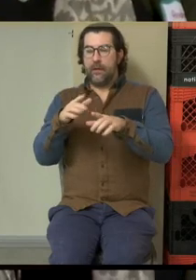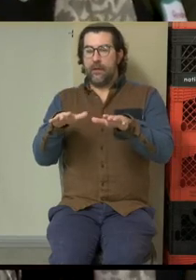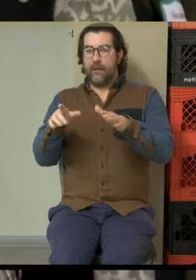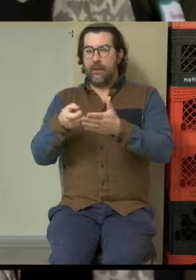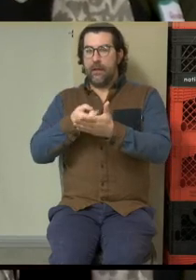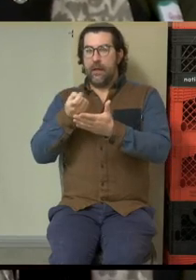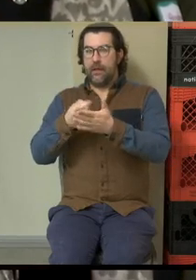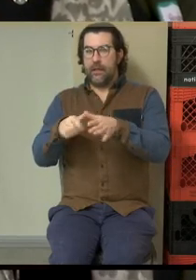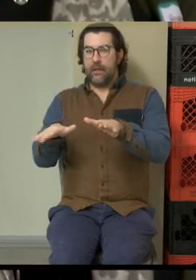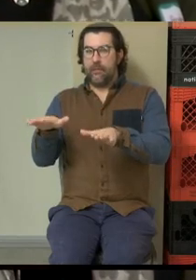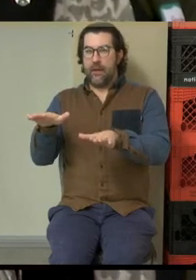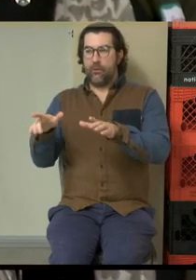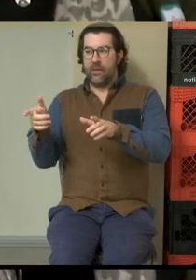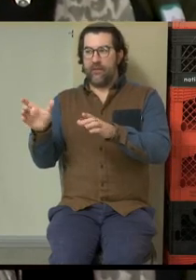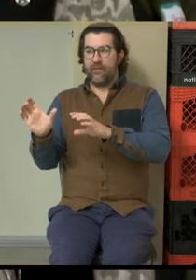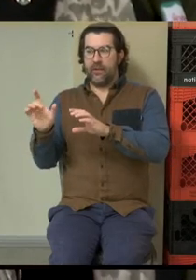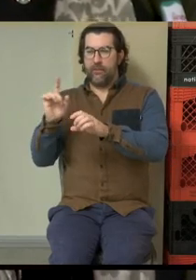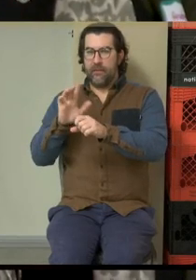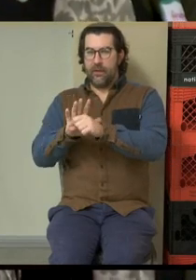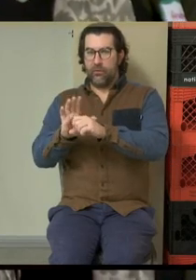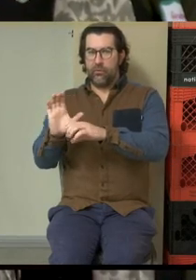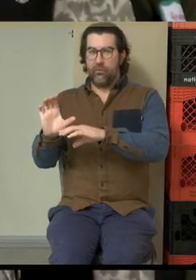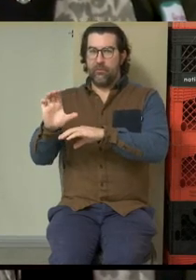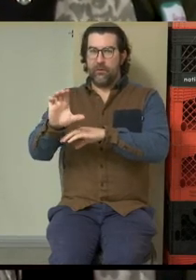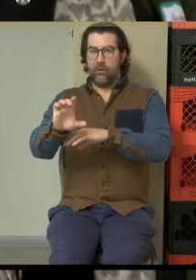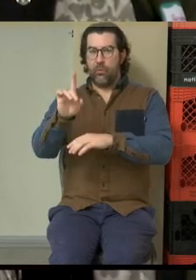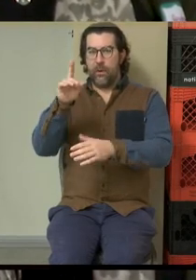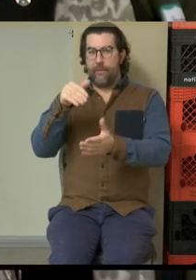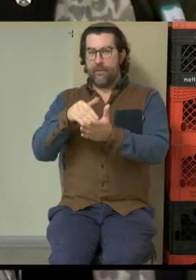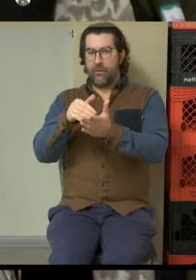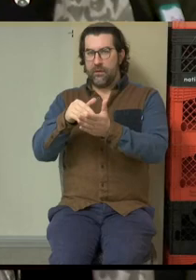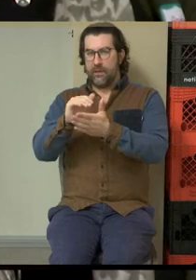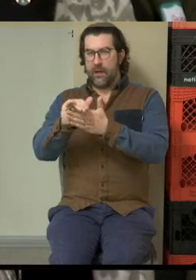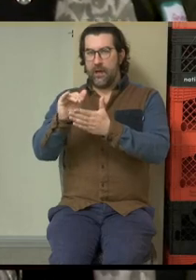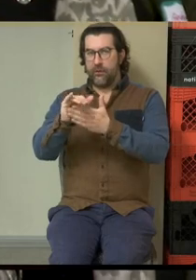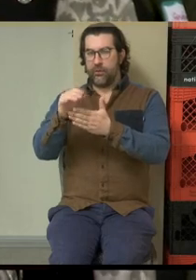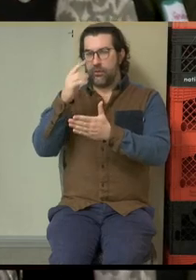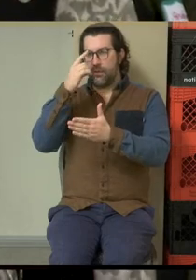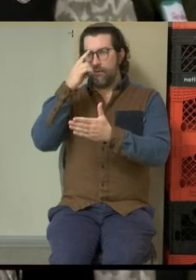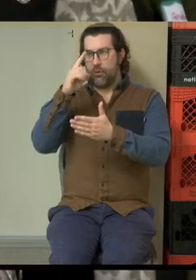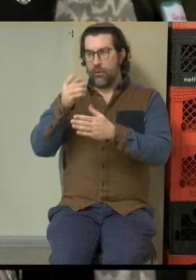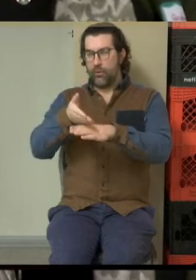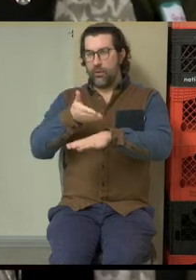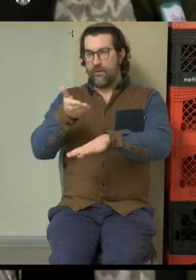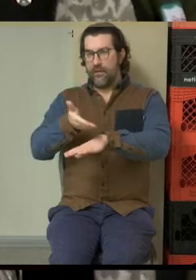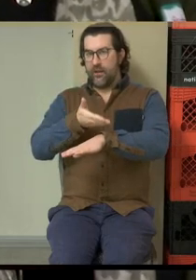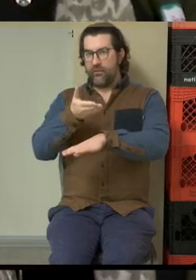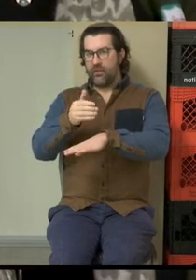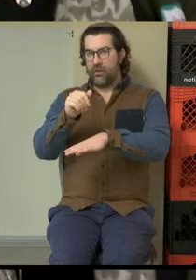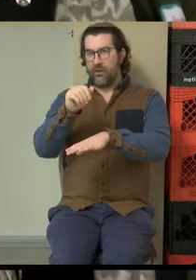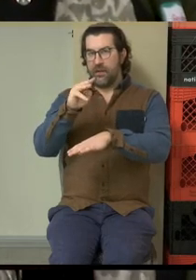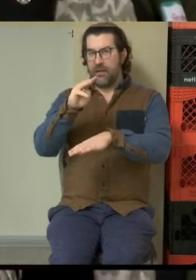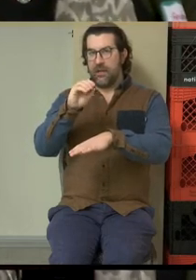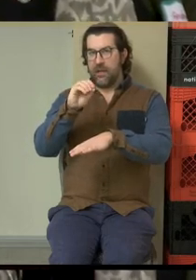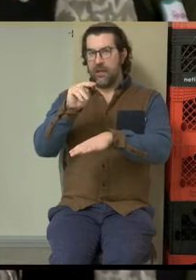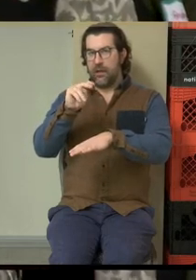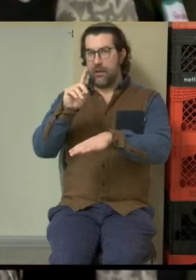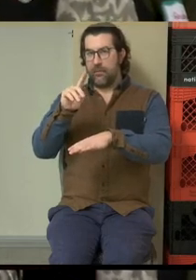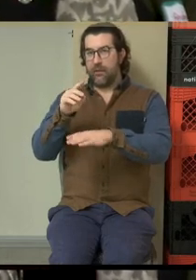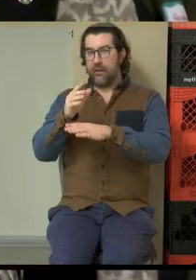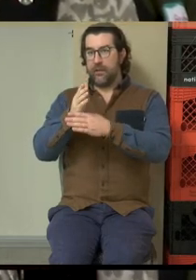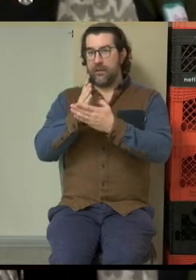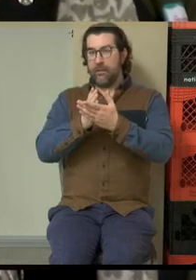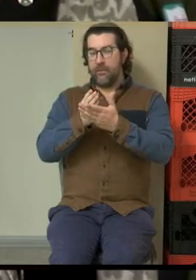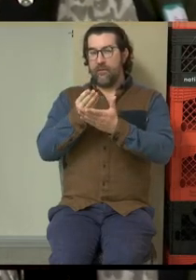have contributed or are committed to contributing $1 million, I believe, towards the renovation of Ammon. Some of that money has already